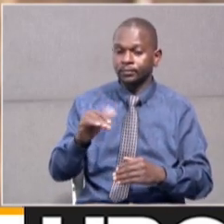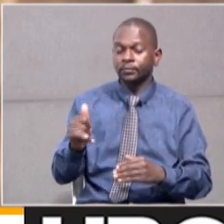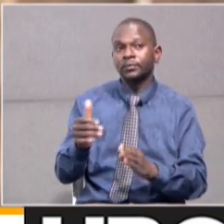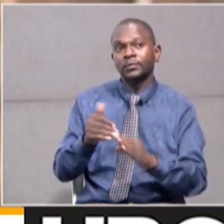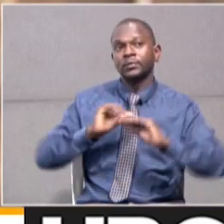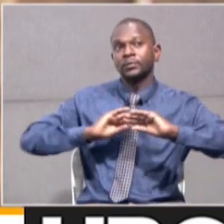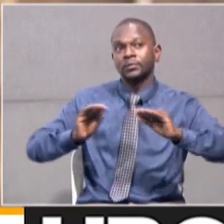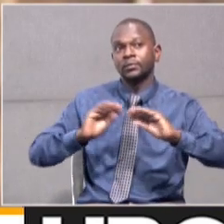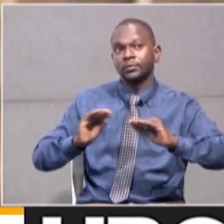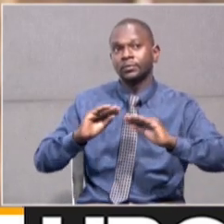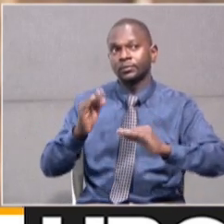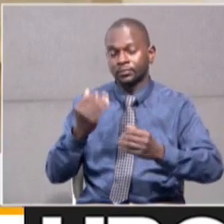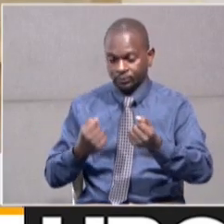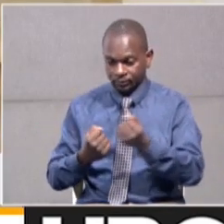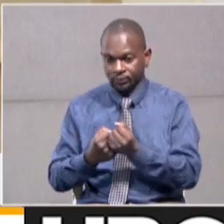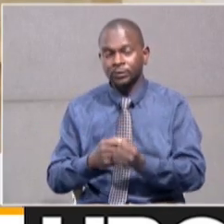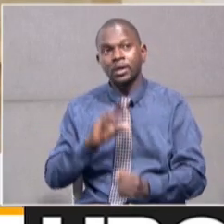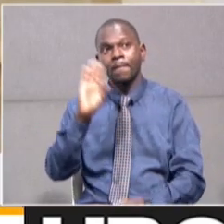training, also sponsored by Enabel.